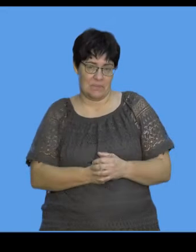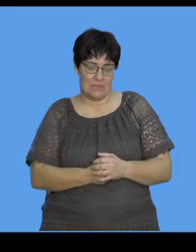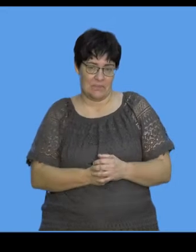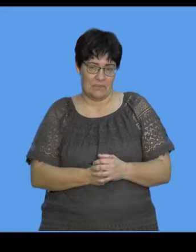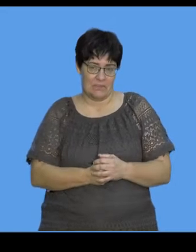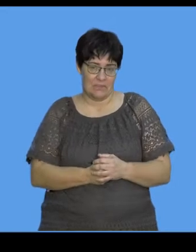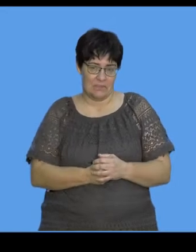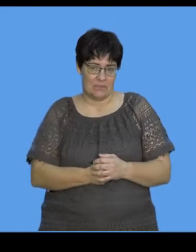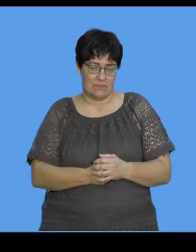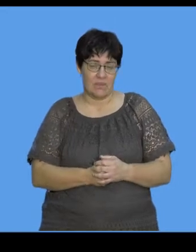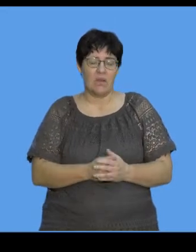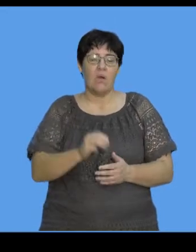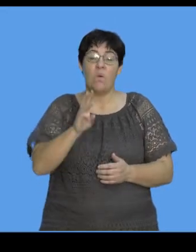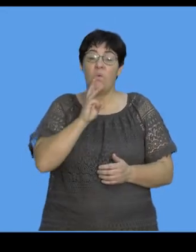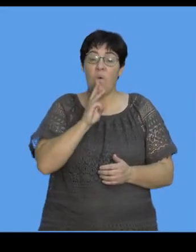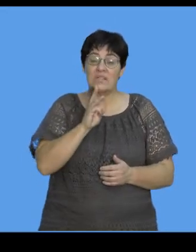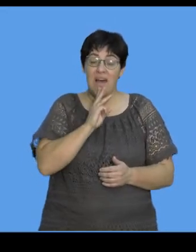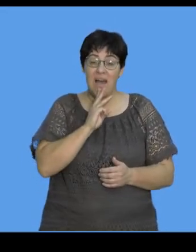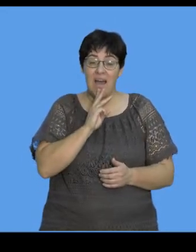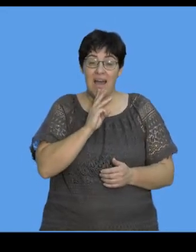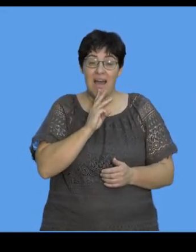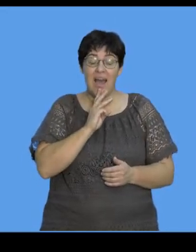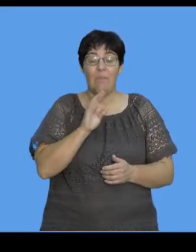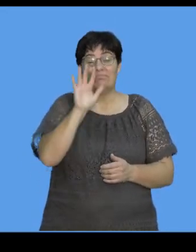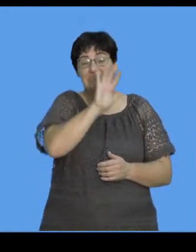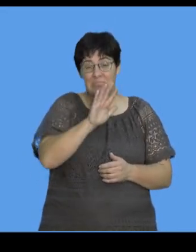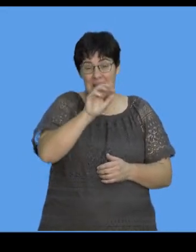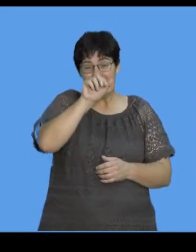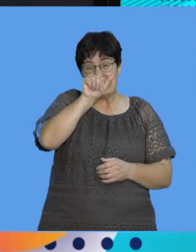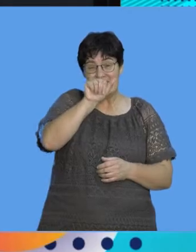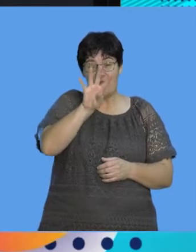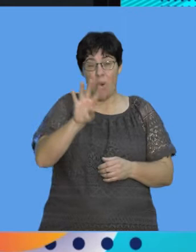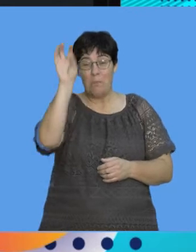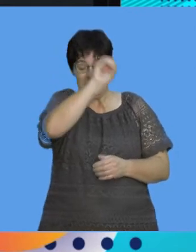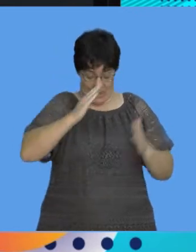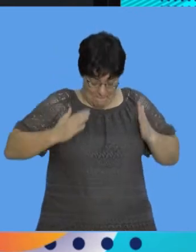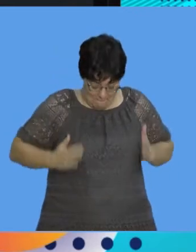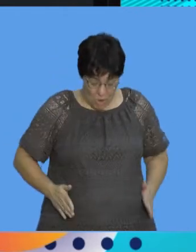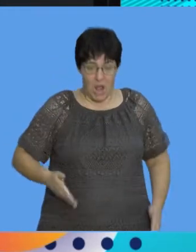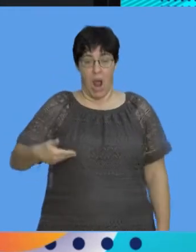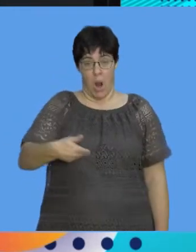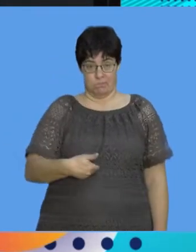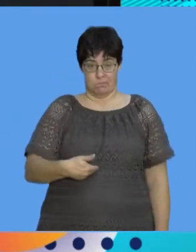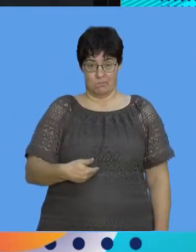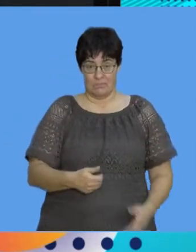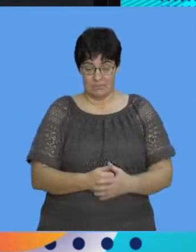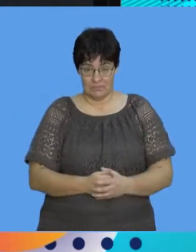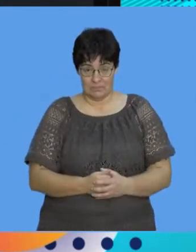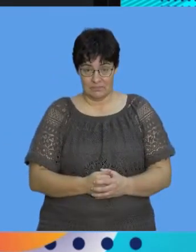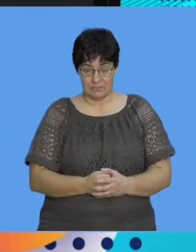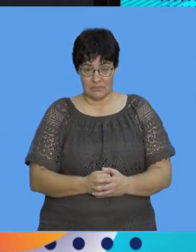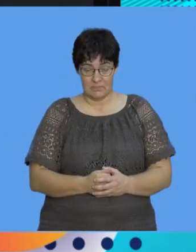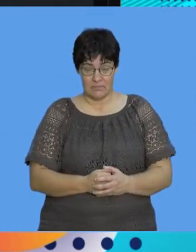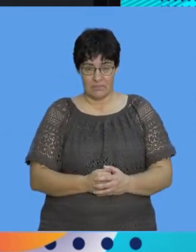Water. Water makes up almost 64% of the volume in your body, all right?